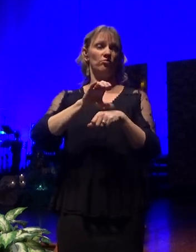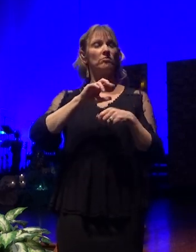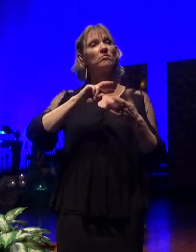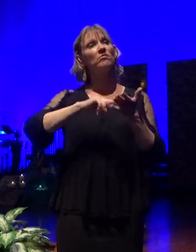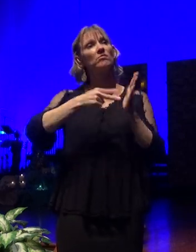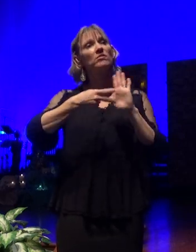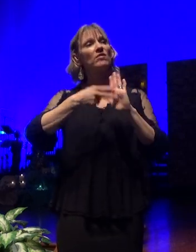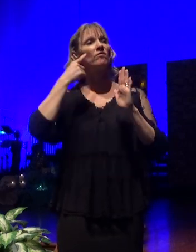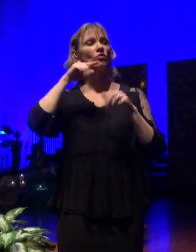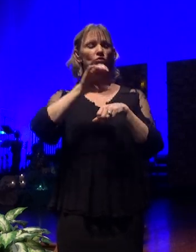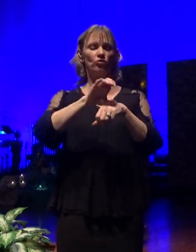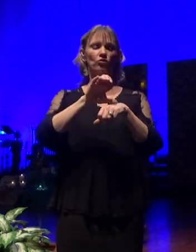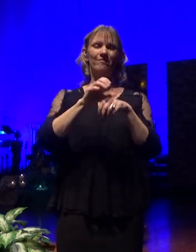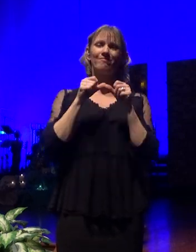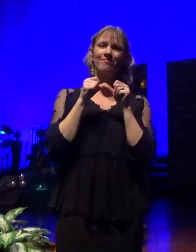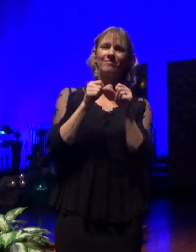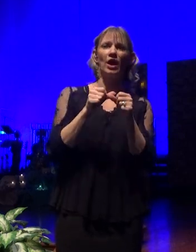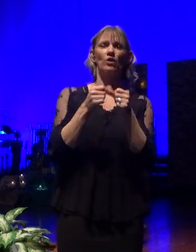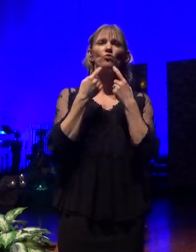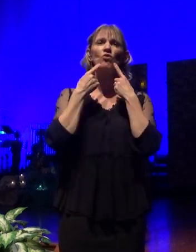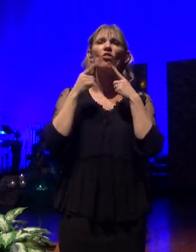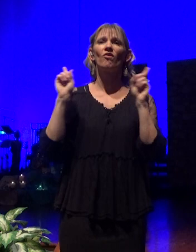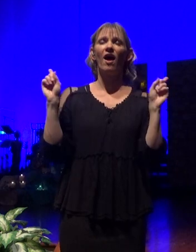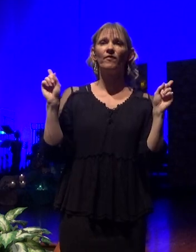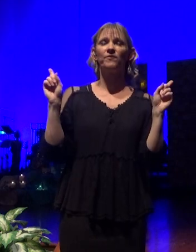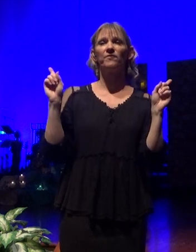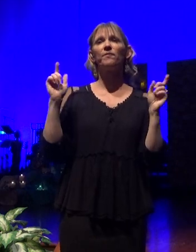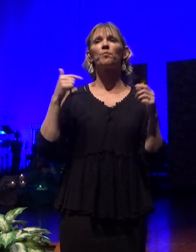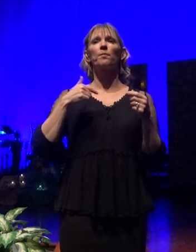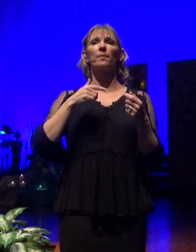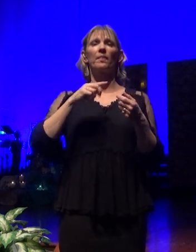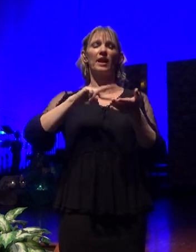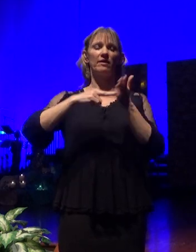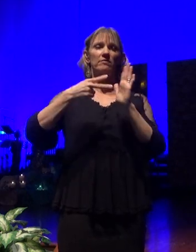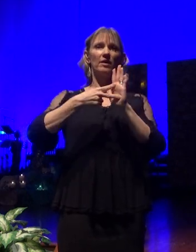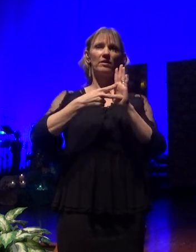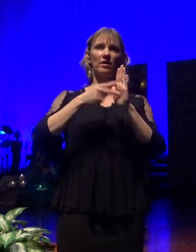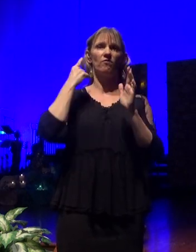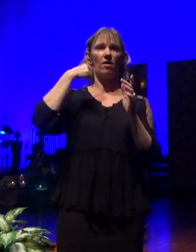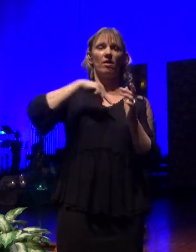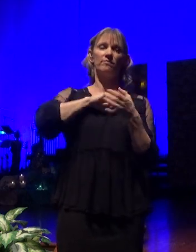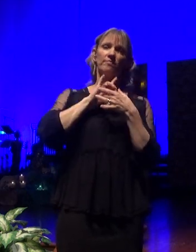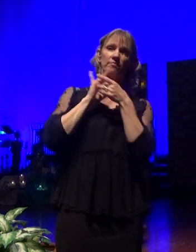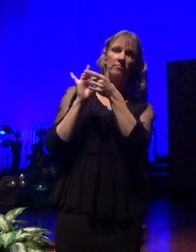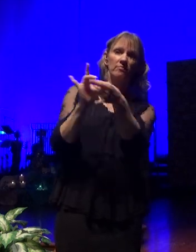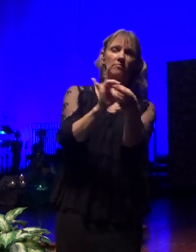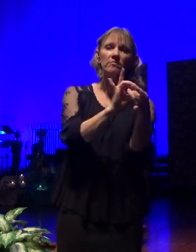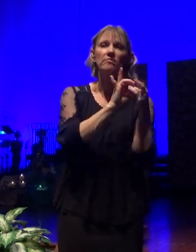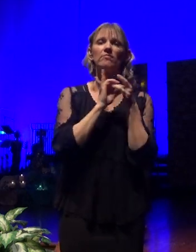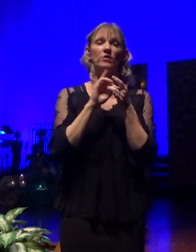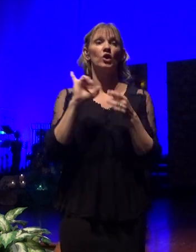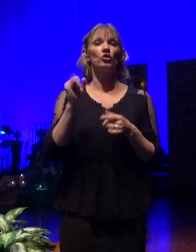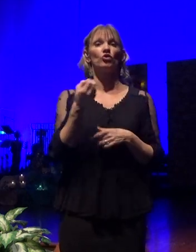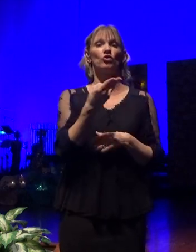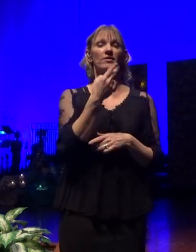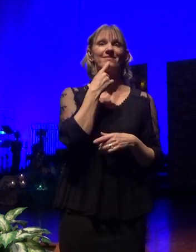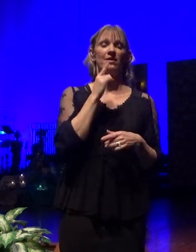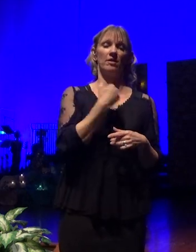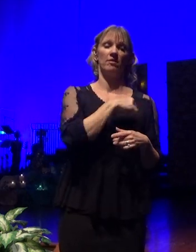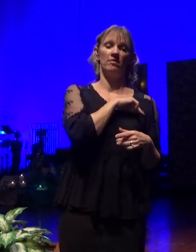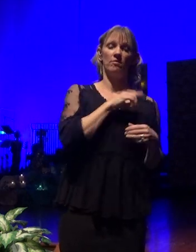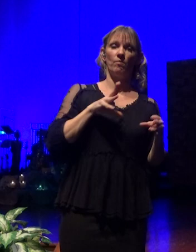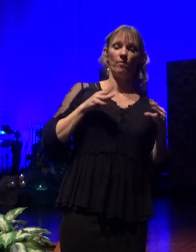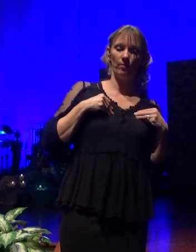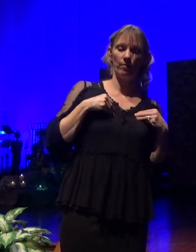for our church to continue to thrive. We set an intention for our belonging, and as Josh said, our ownership of this